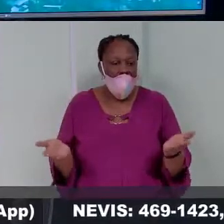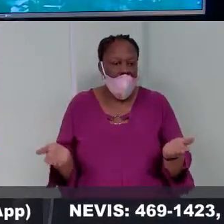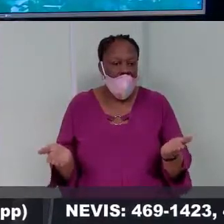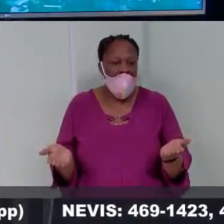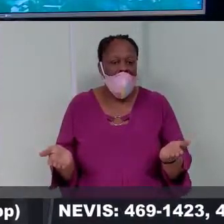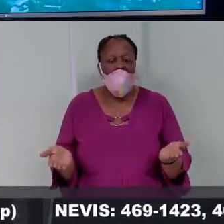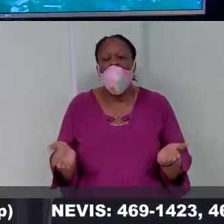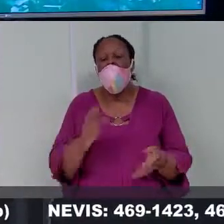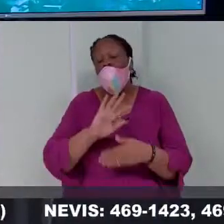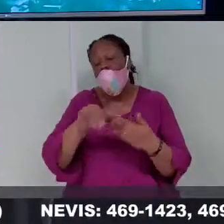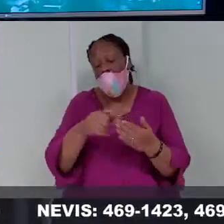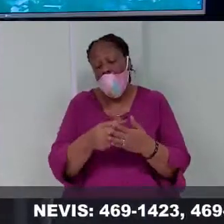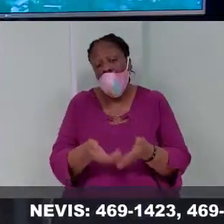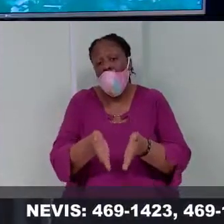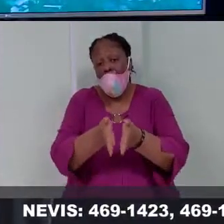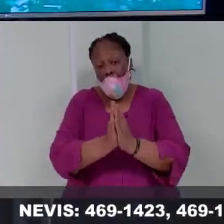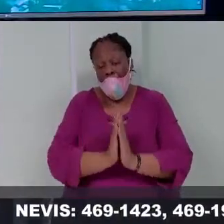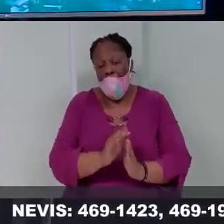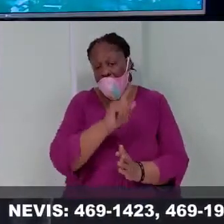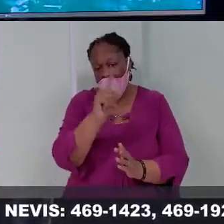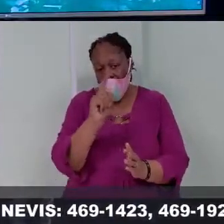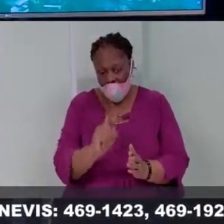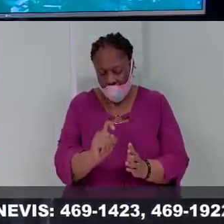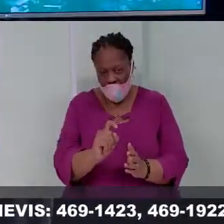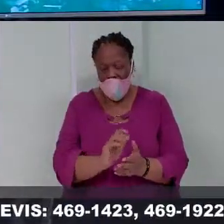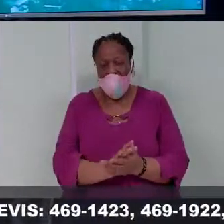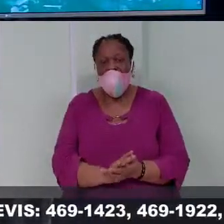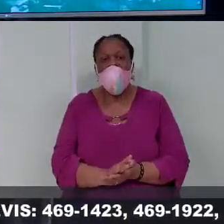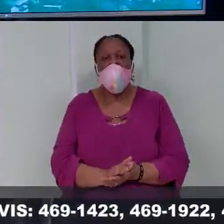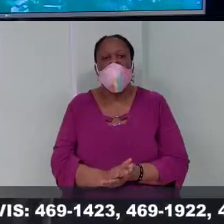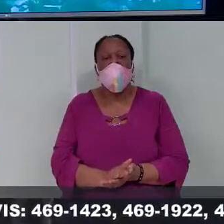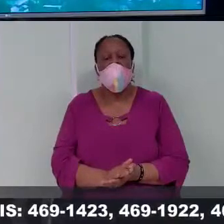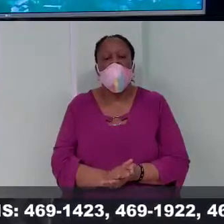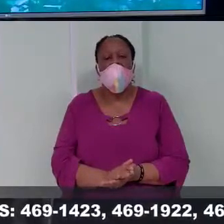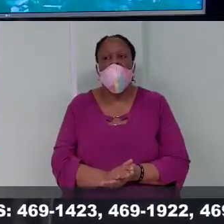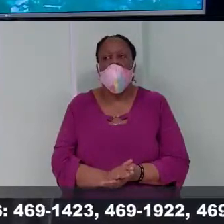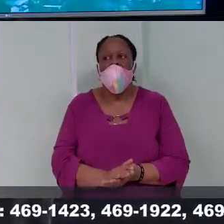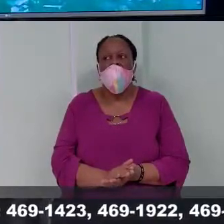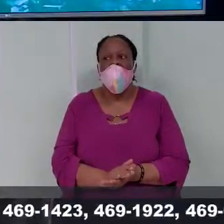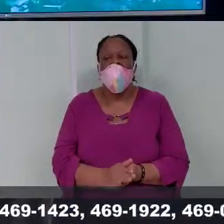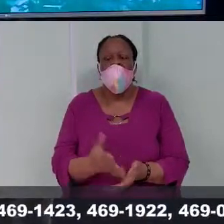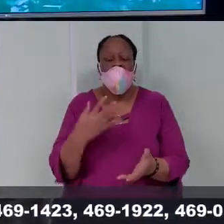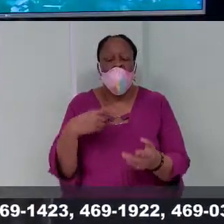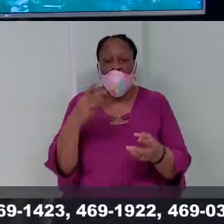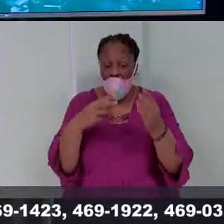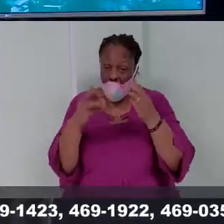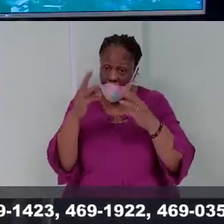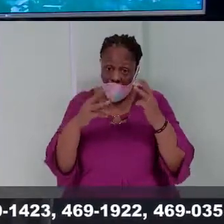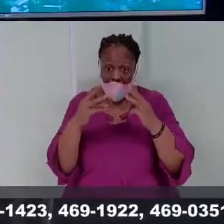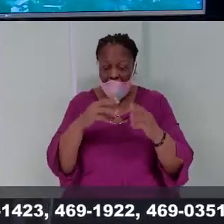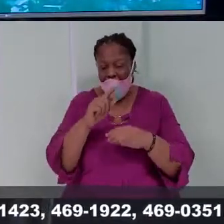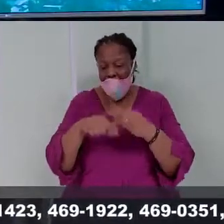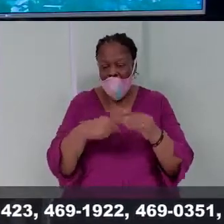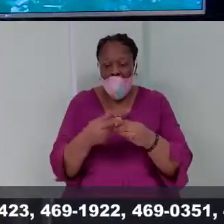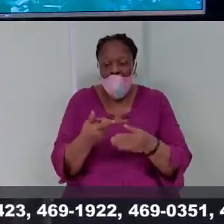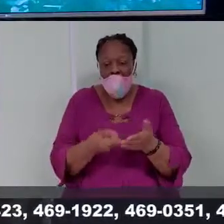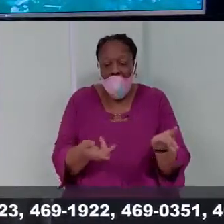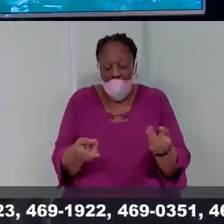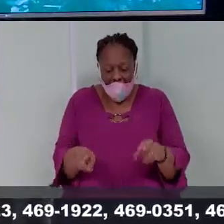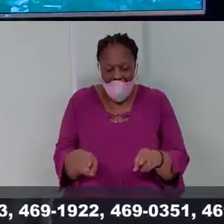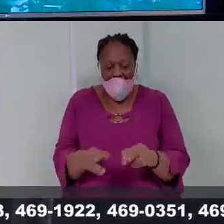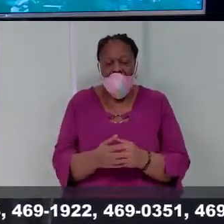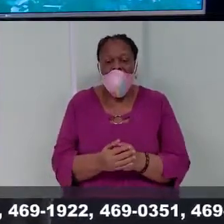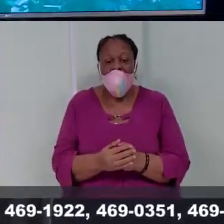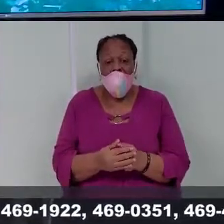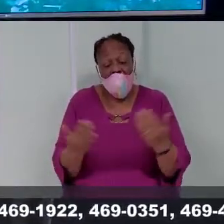submitted questions, who were truly concerned and genuinely concerned in terms of what is happening. We are here to